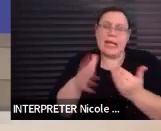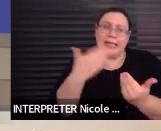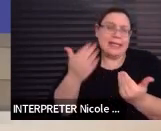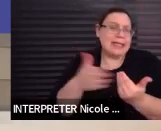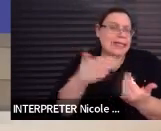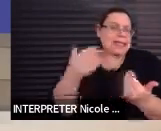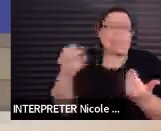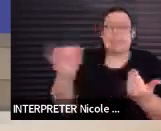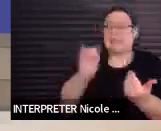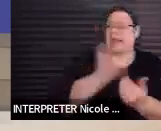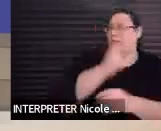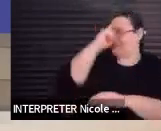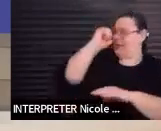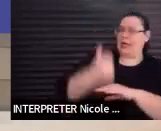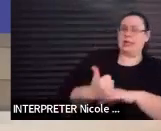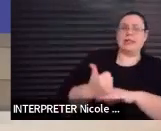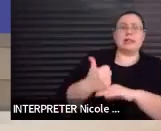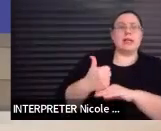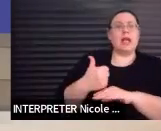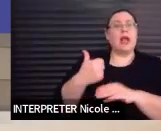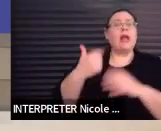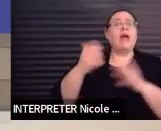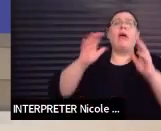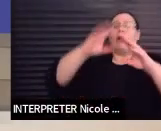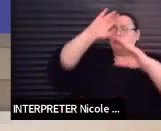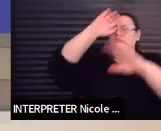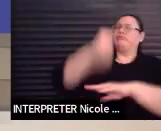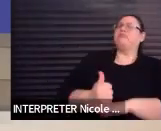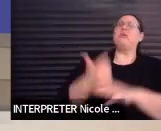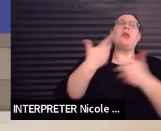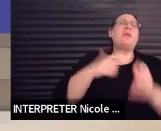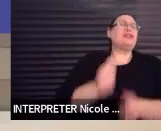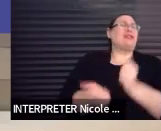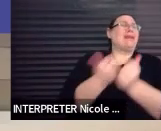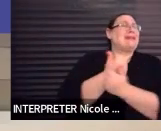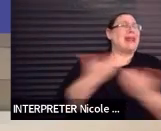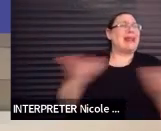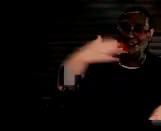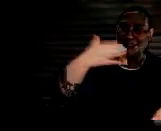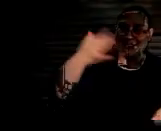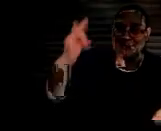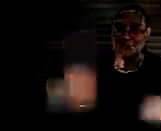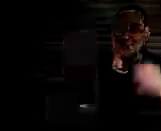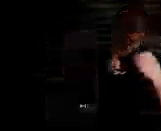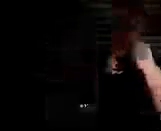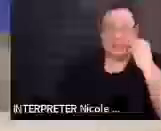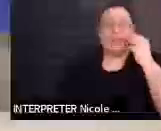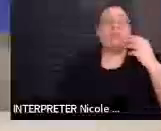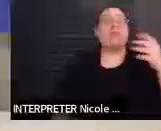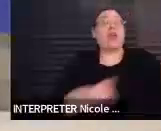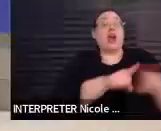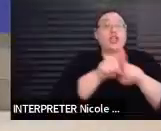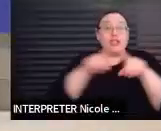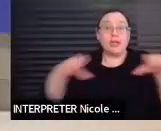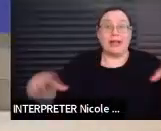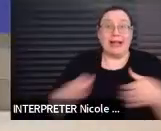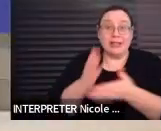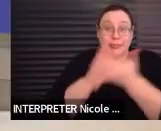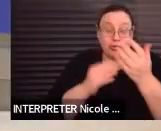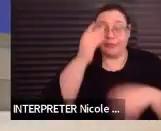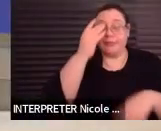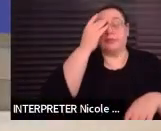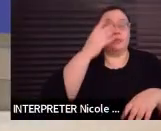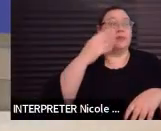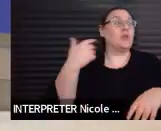our mindset. We don't want to do any changes to anything. Everything fine. Also the action part. So